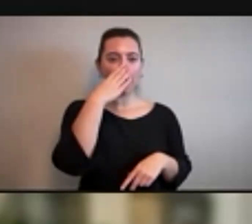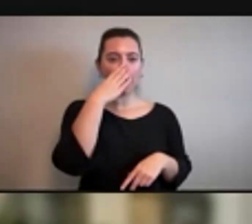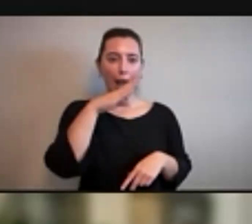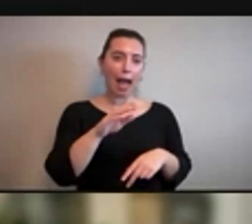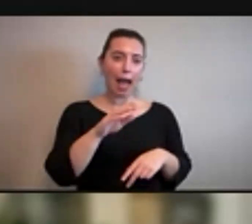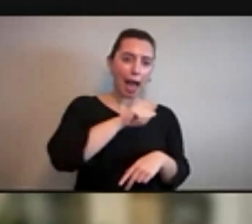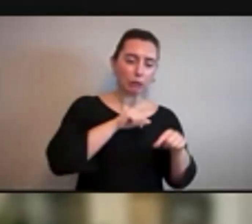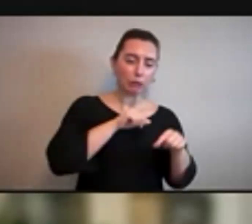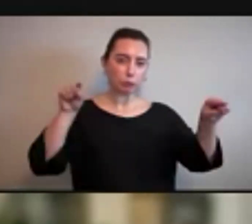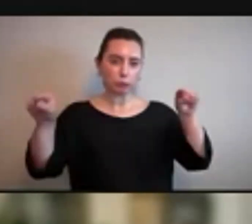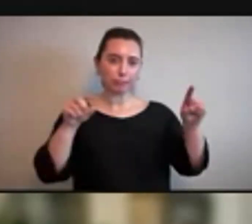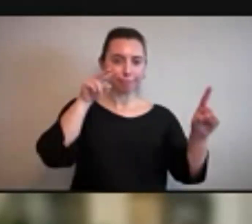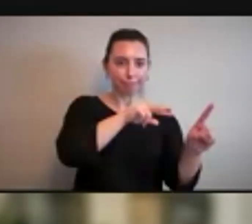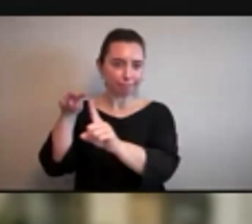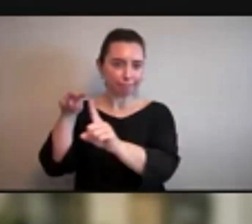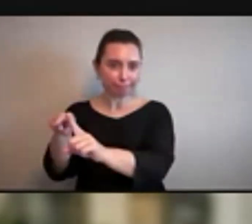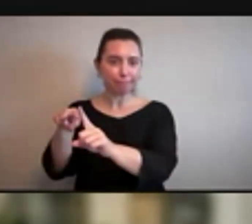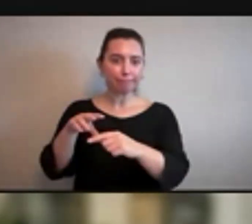this question. The one is